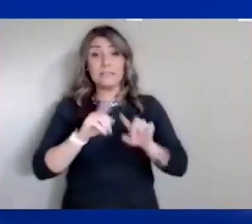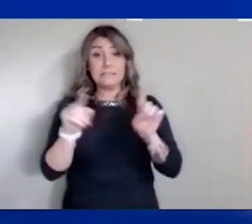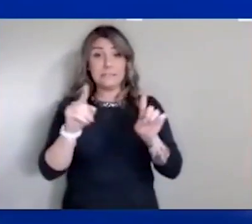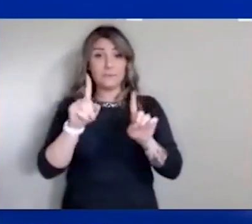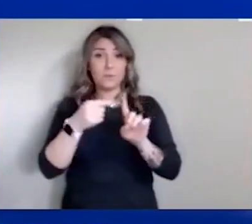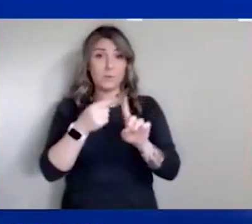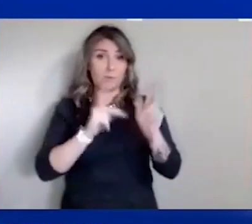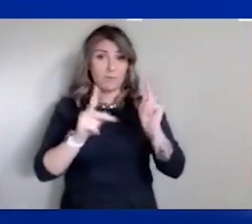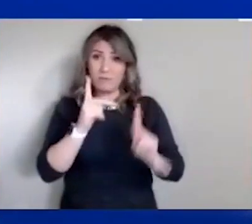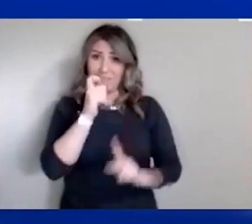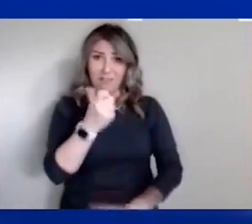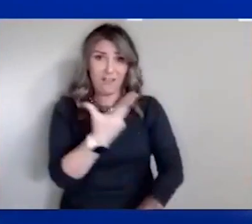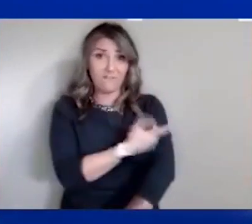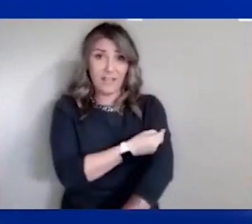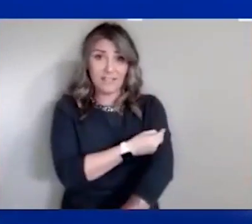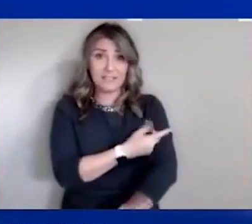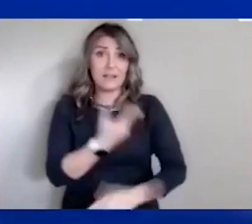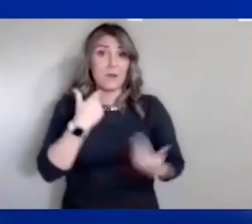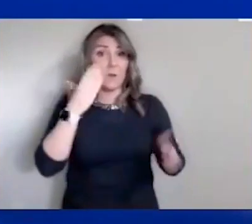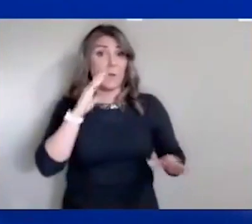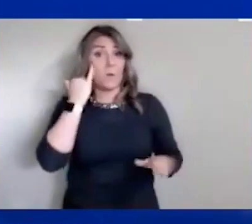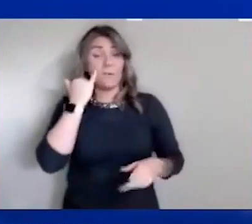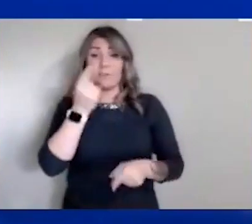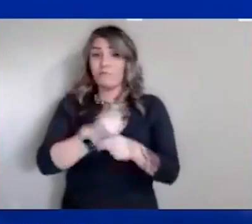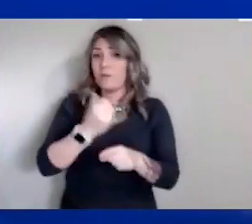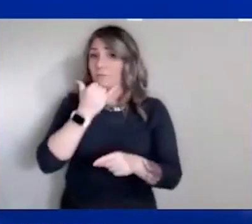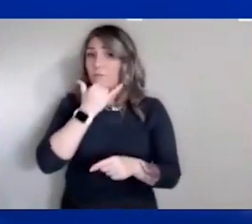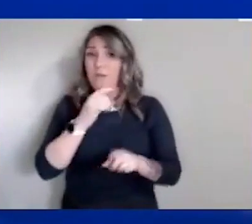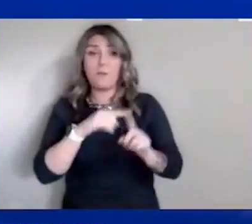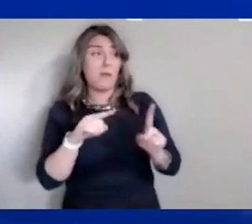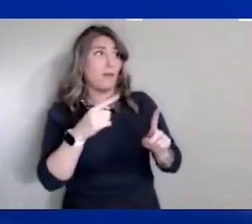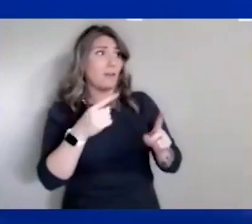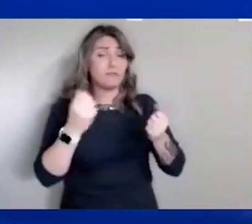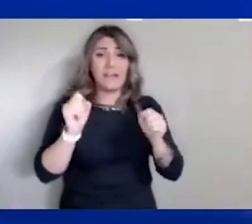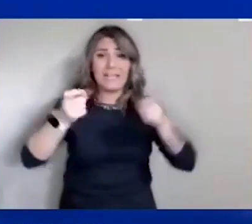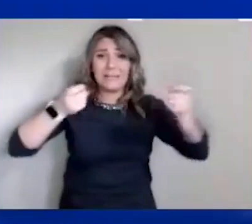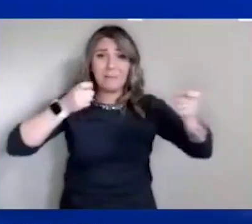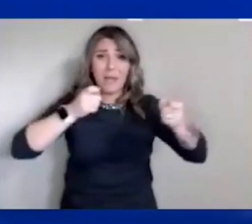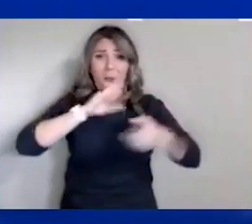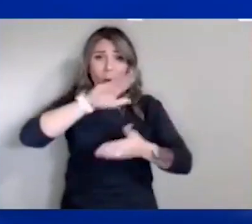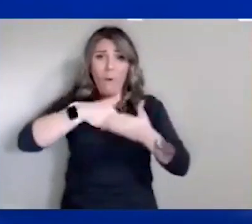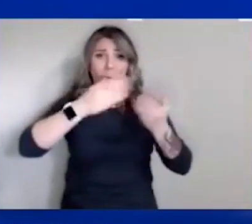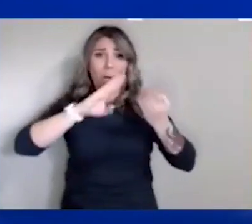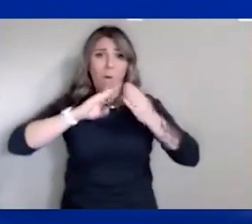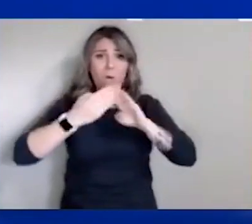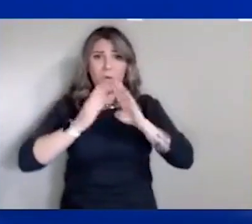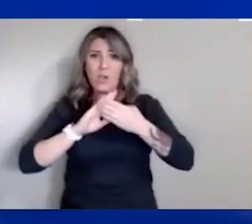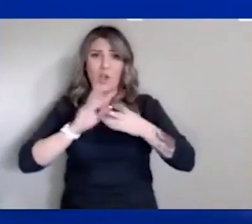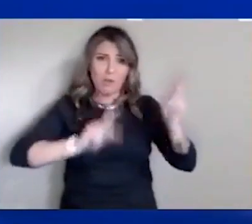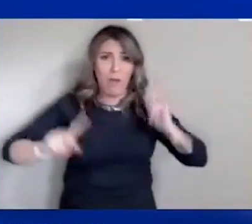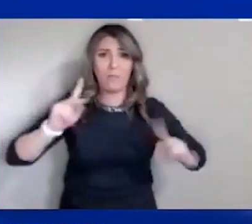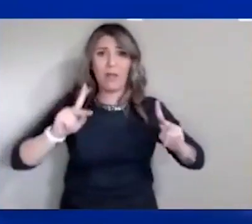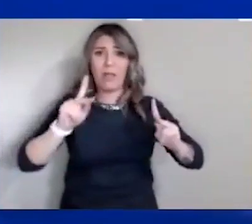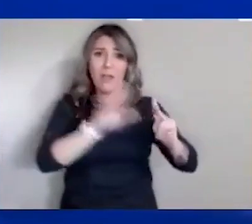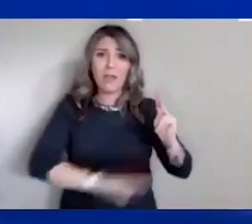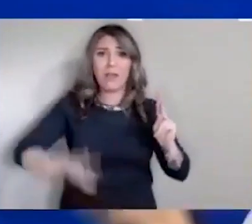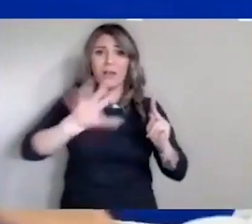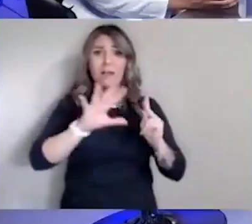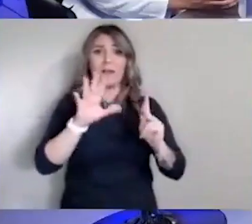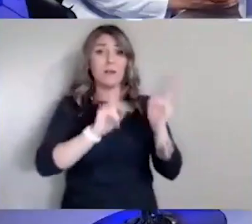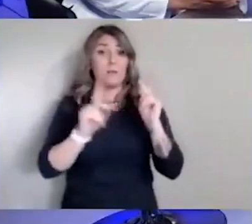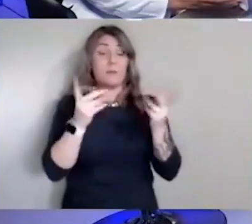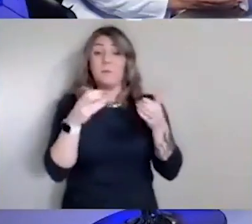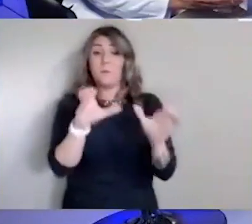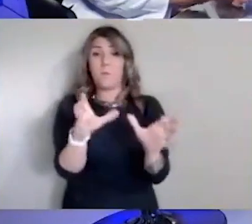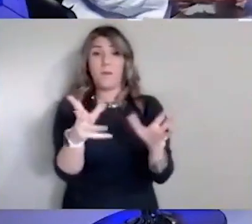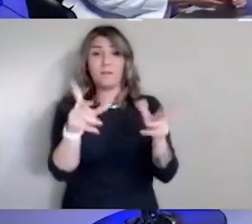been vaccinated. I don't know if that's right or wrong, Hawkeye, but I also think we're trying to manage an entire population, and some people don't want to go get tested. What are your thoughts